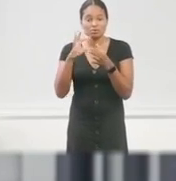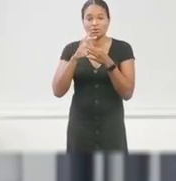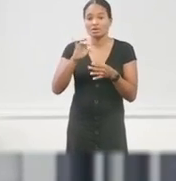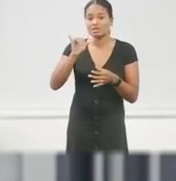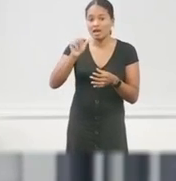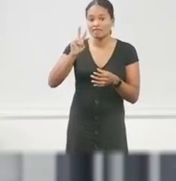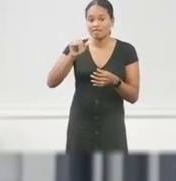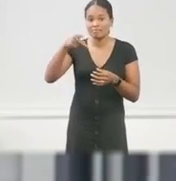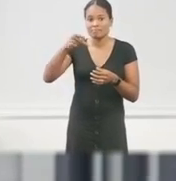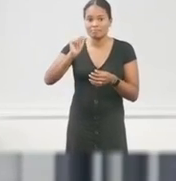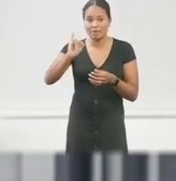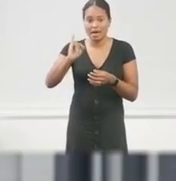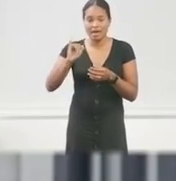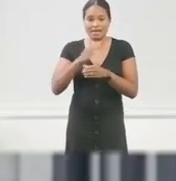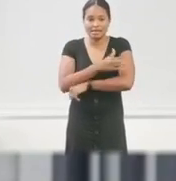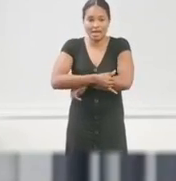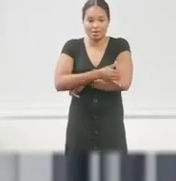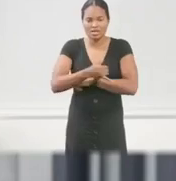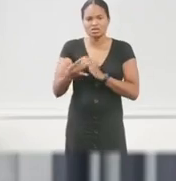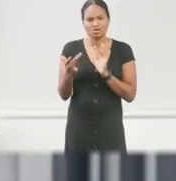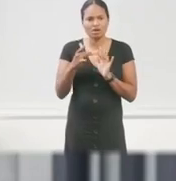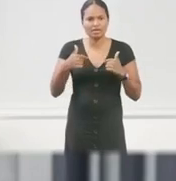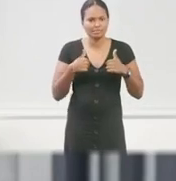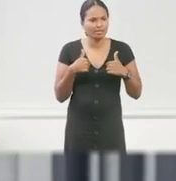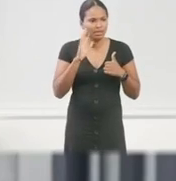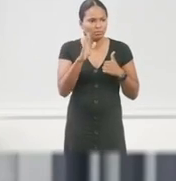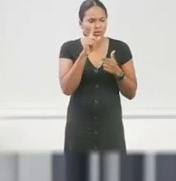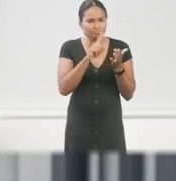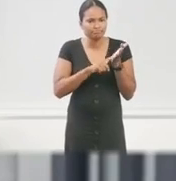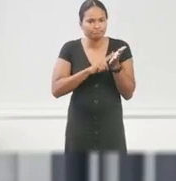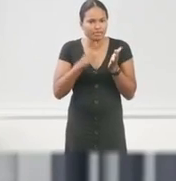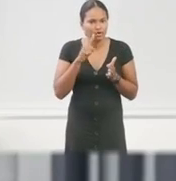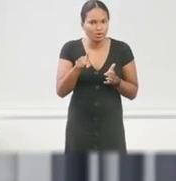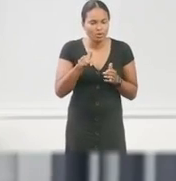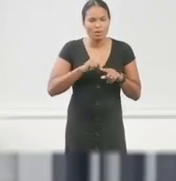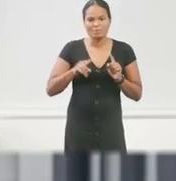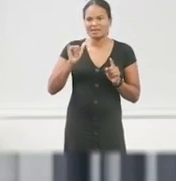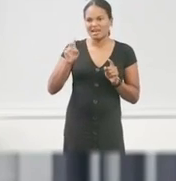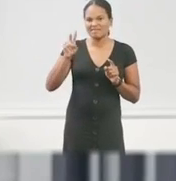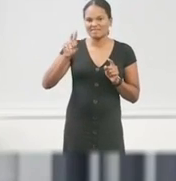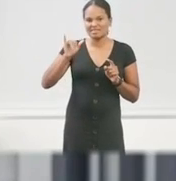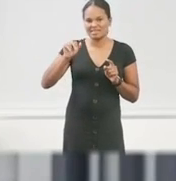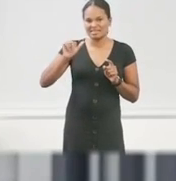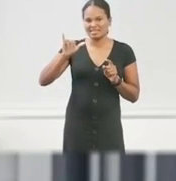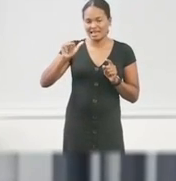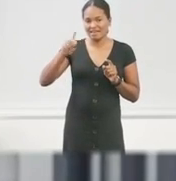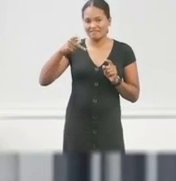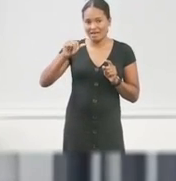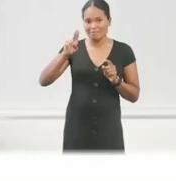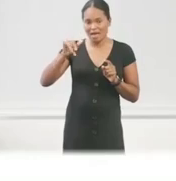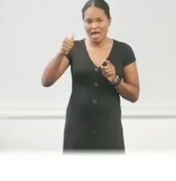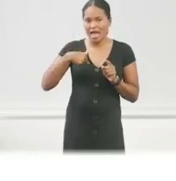can feel free to contact me and we will see what we can find for you specifically. But yeah, Yavapai I don't have in my head because we haven't been working with the Yavapai